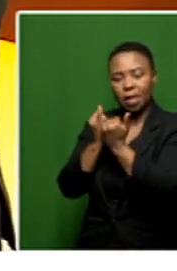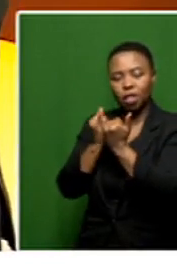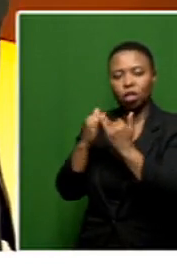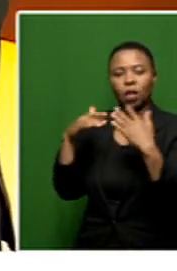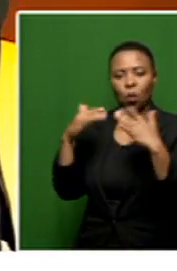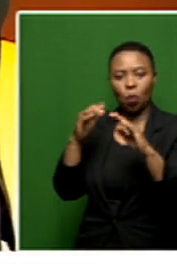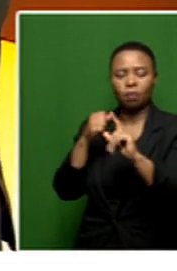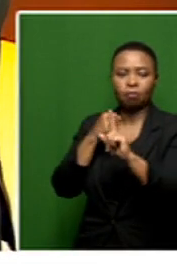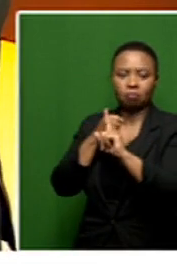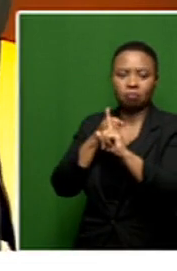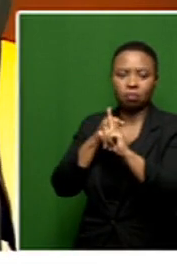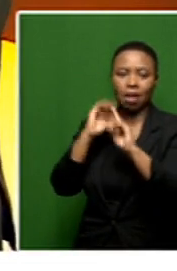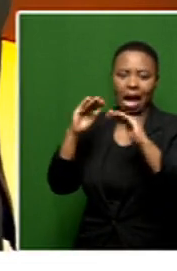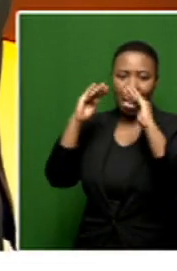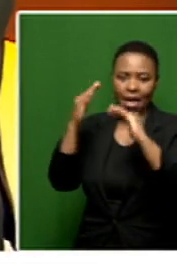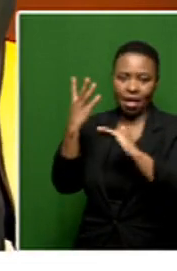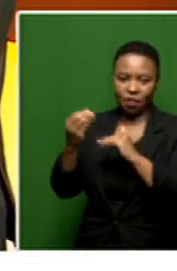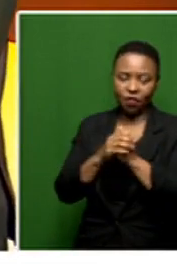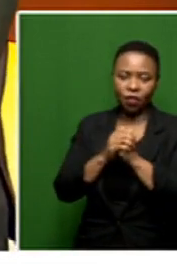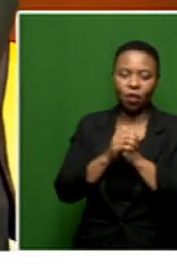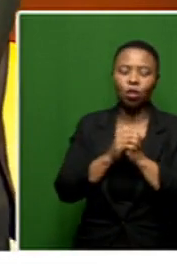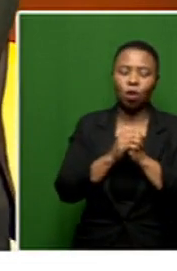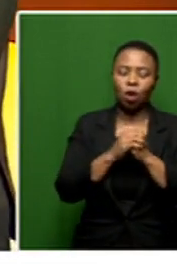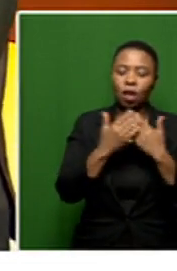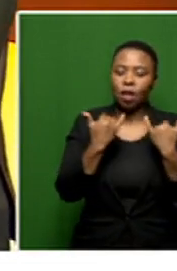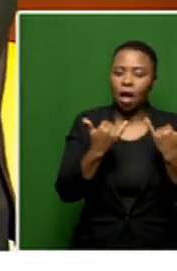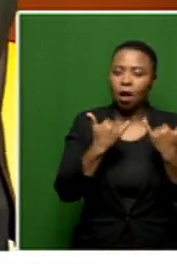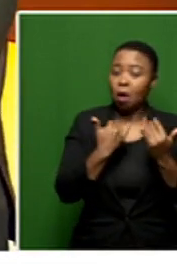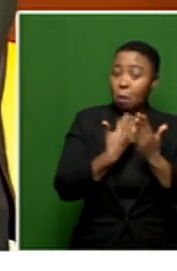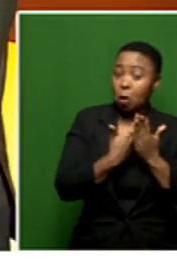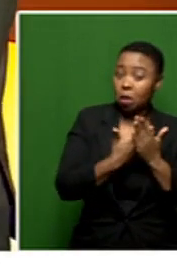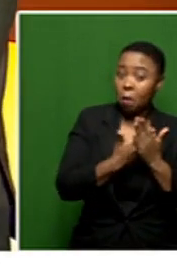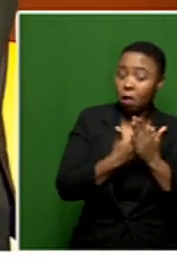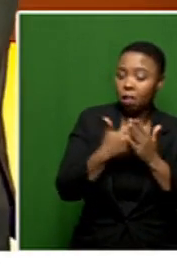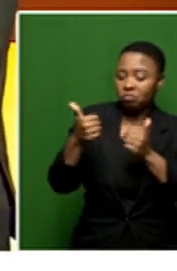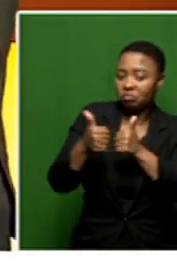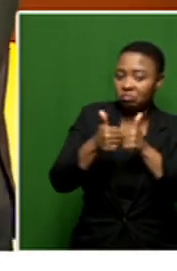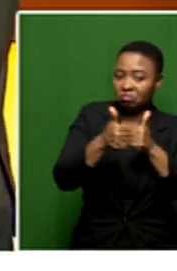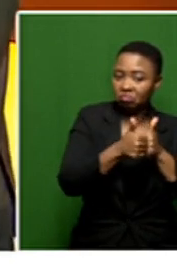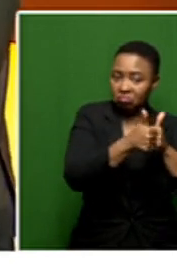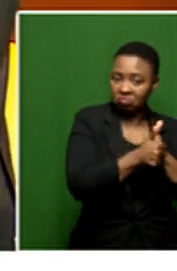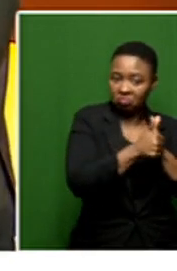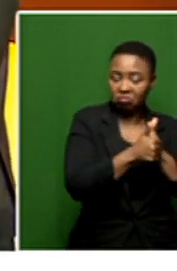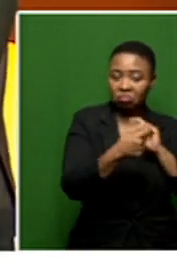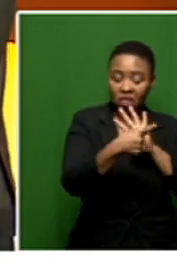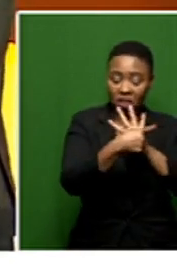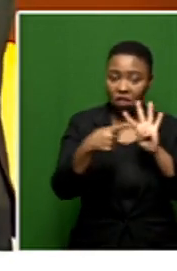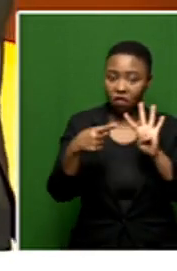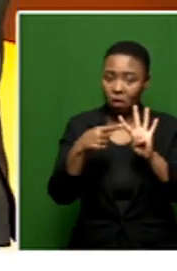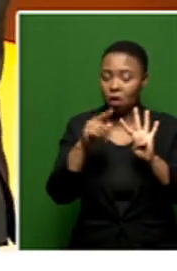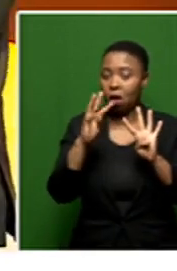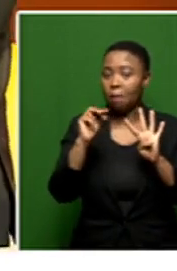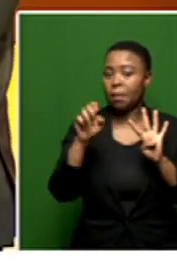metros, and this is where the conversations around possible coalitions are in fact beginning to take